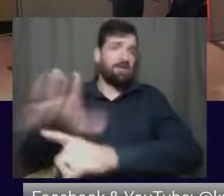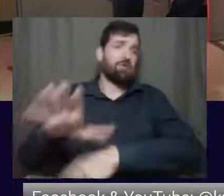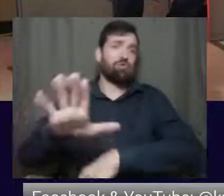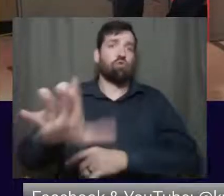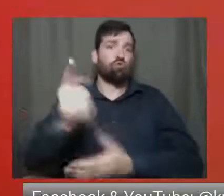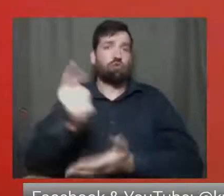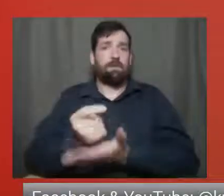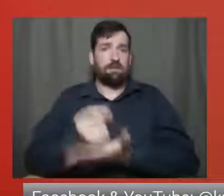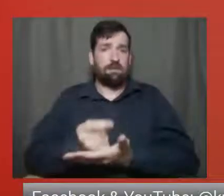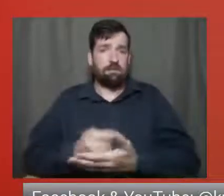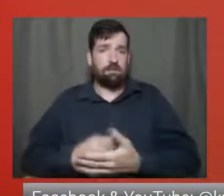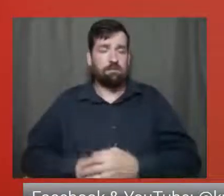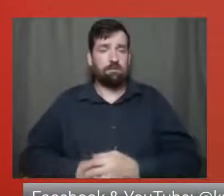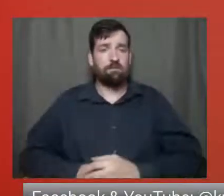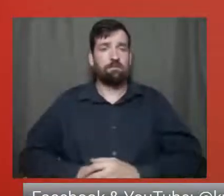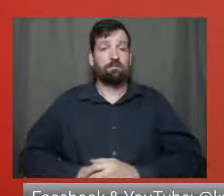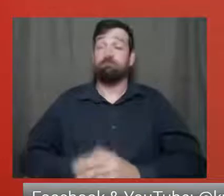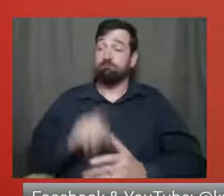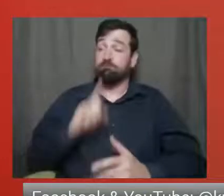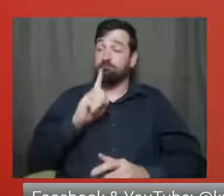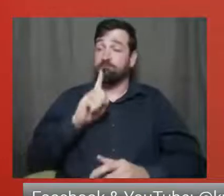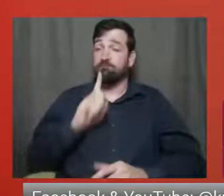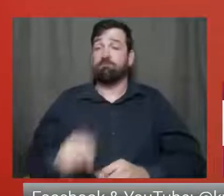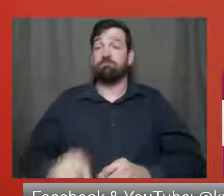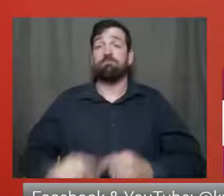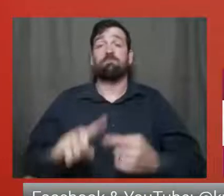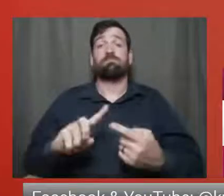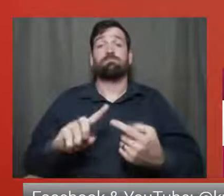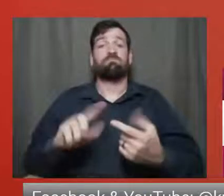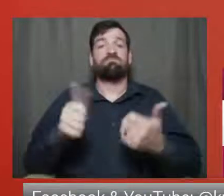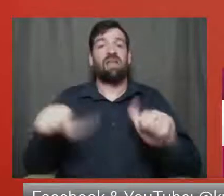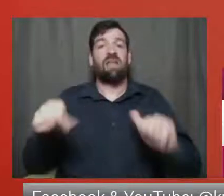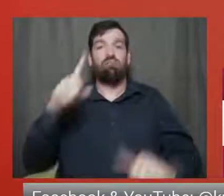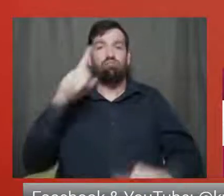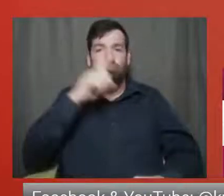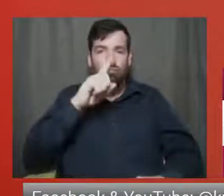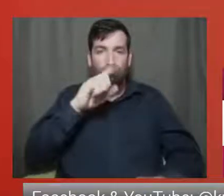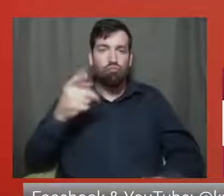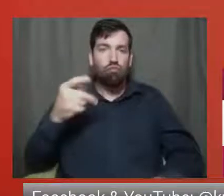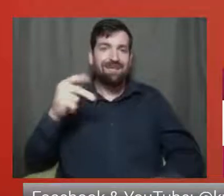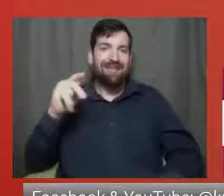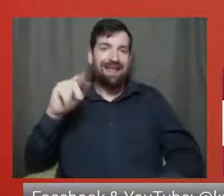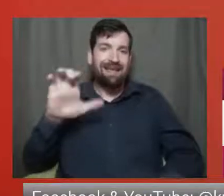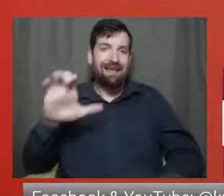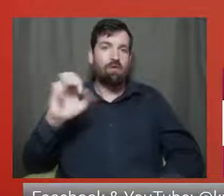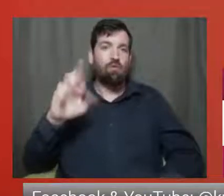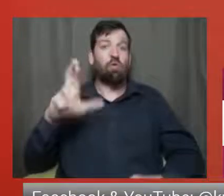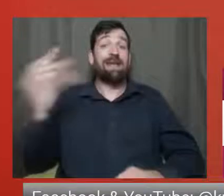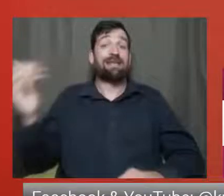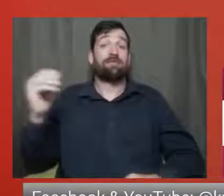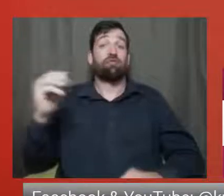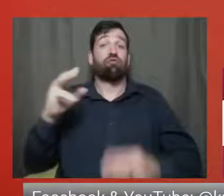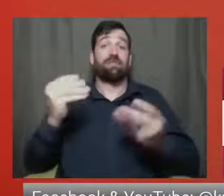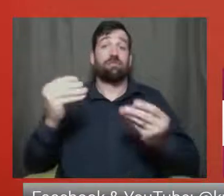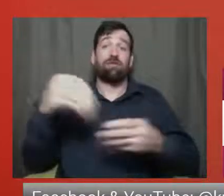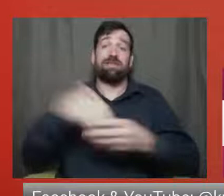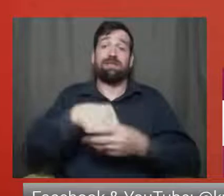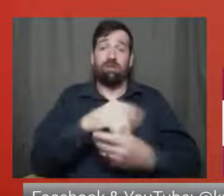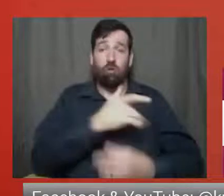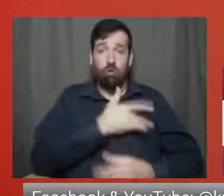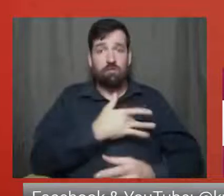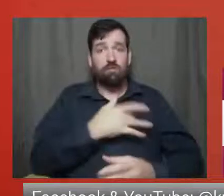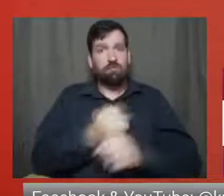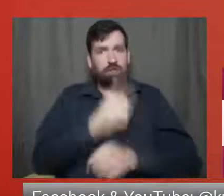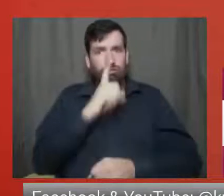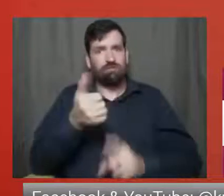when it comes to heart health. Indeed. So whenever we put any prosthetic or external material within the heart, we want to make sure that that material stays healthy